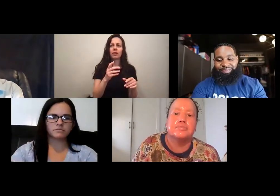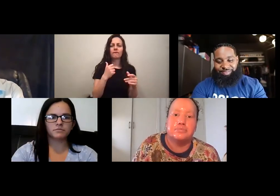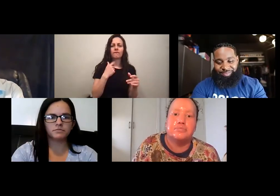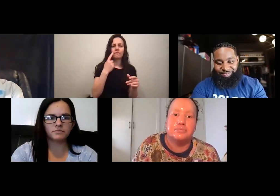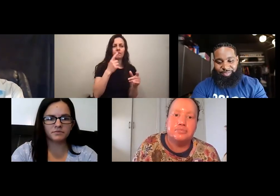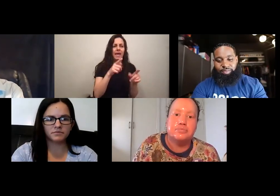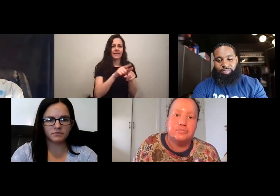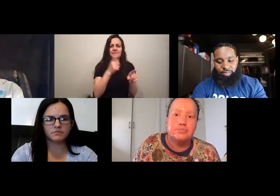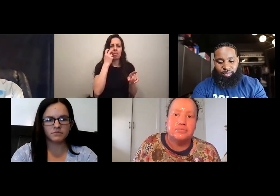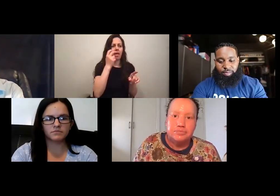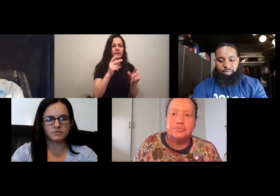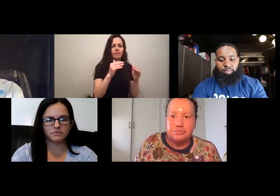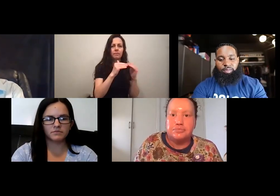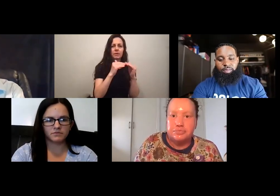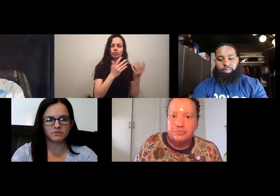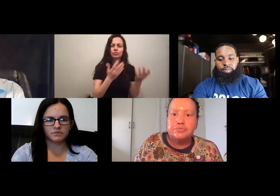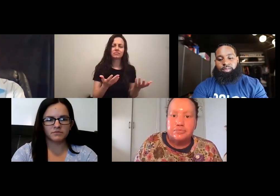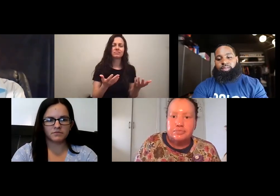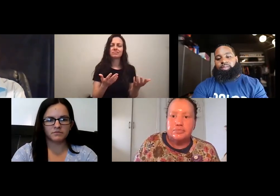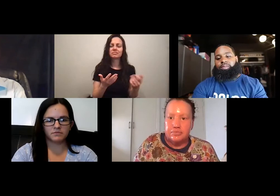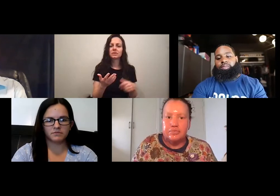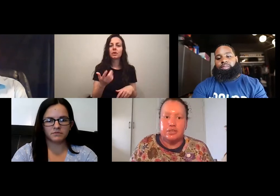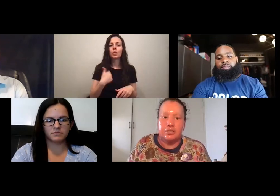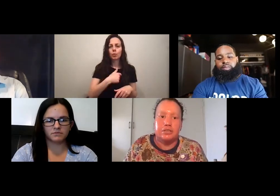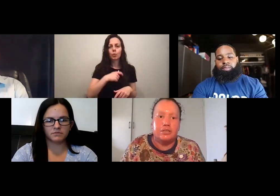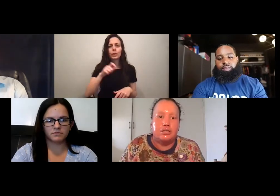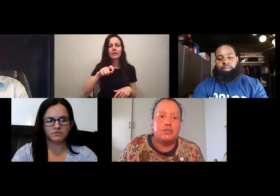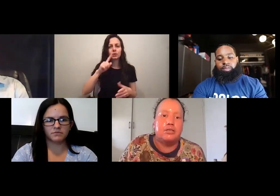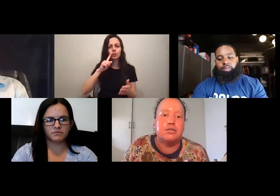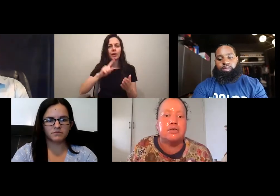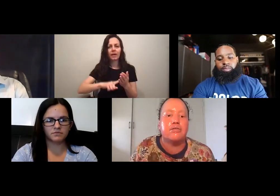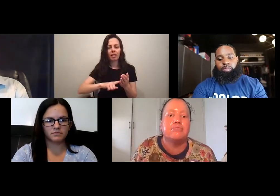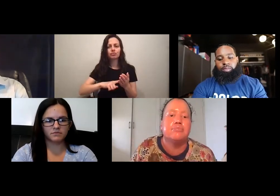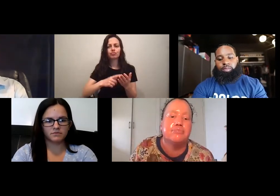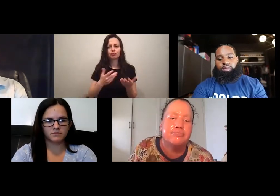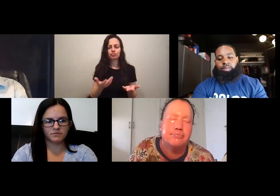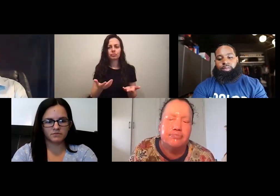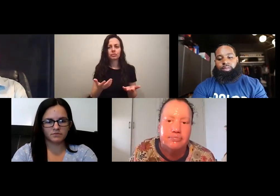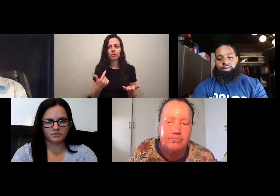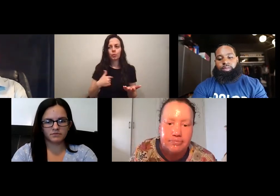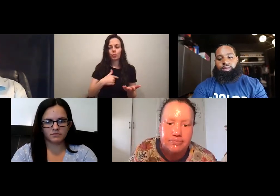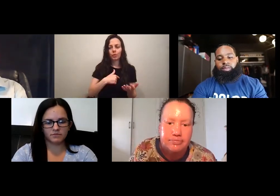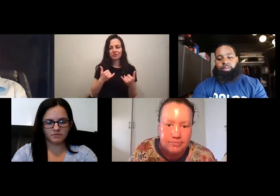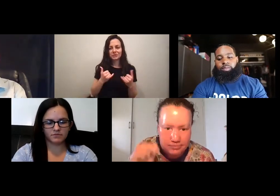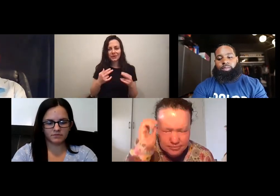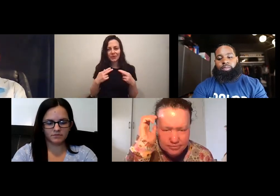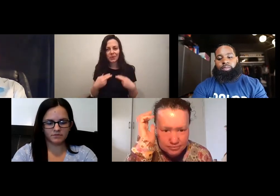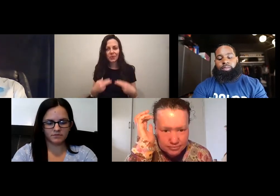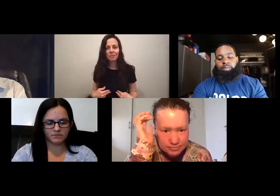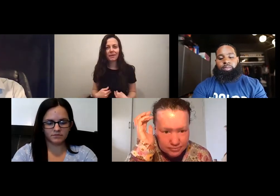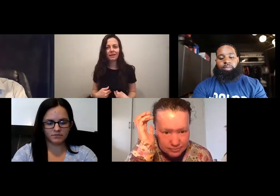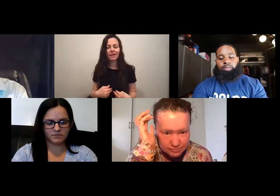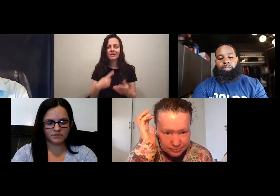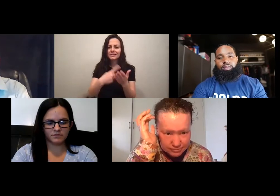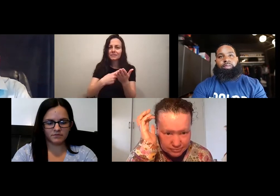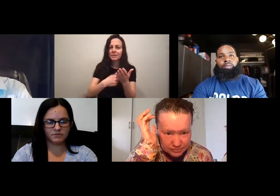similar struggles where we need to acknowledge that we are still human beings. Sometimes we have one thing,